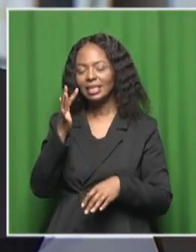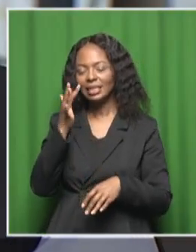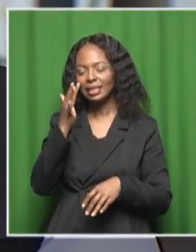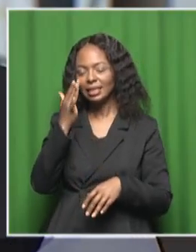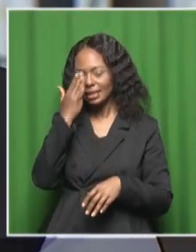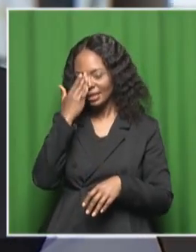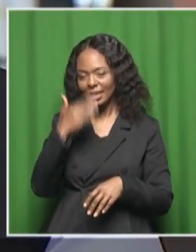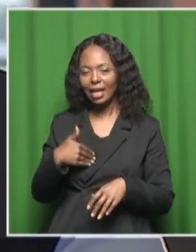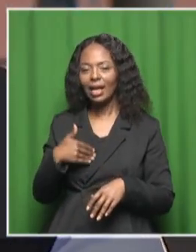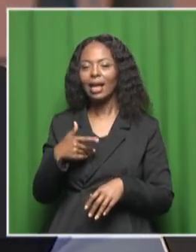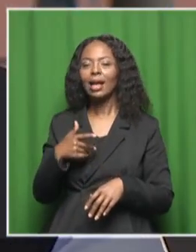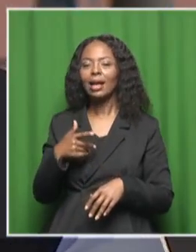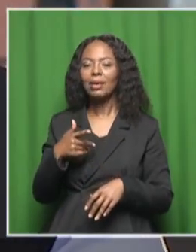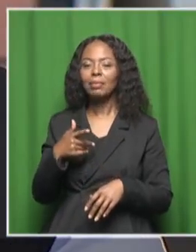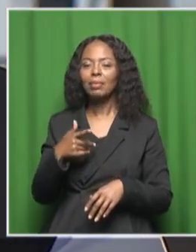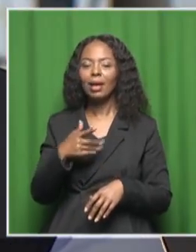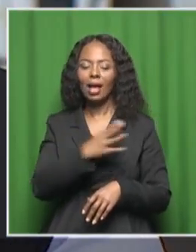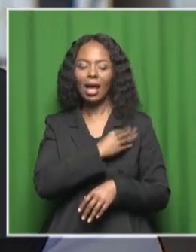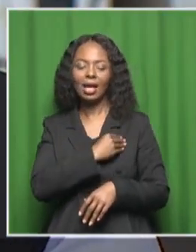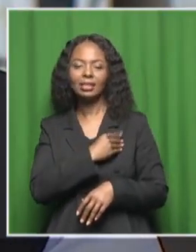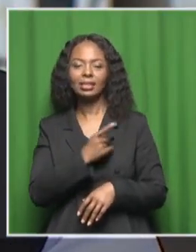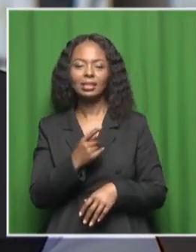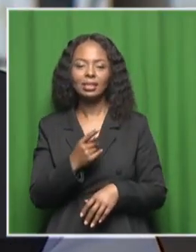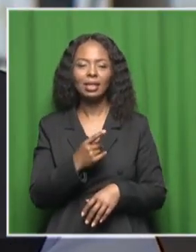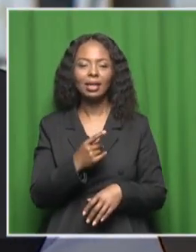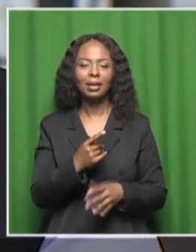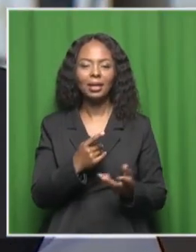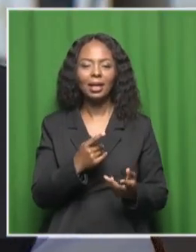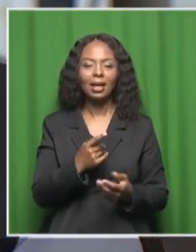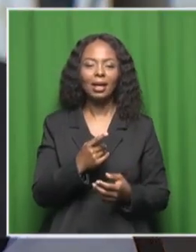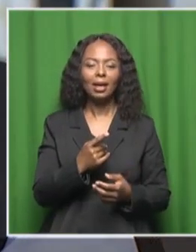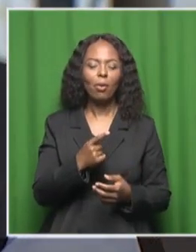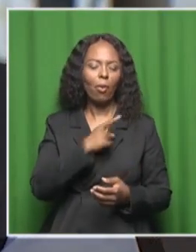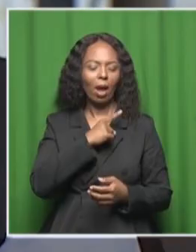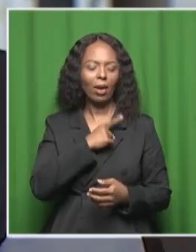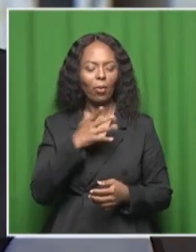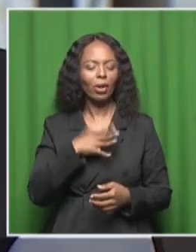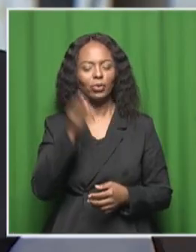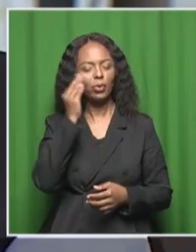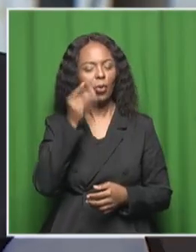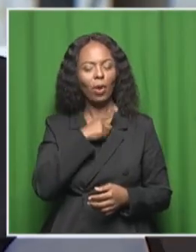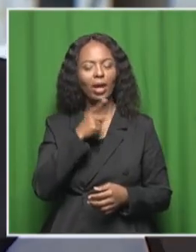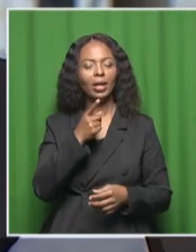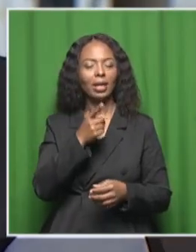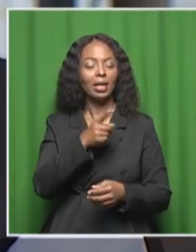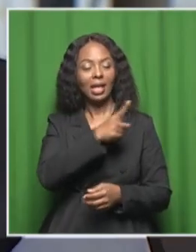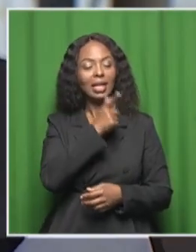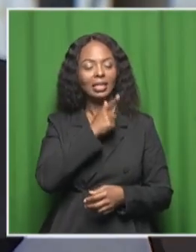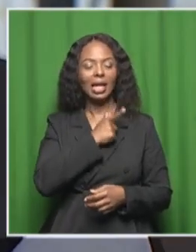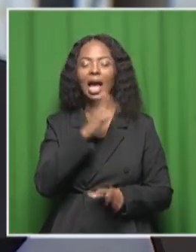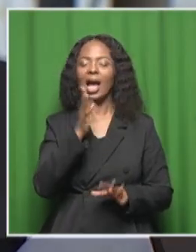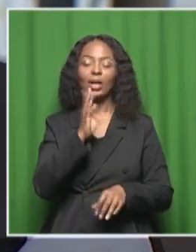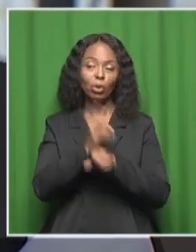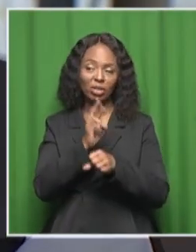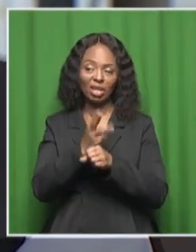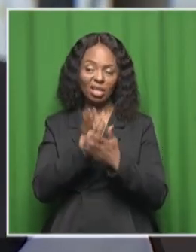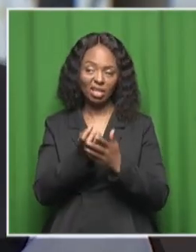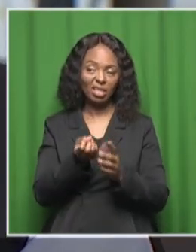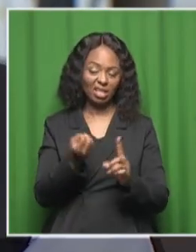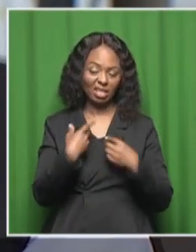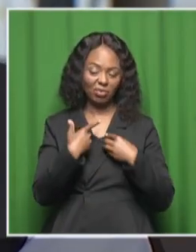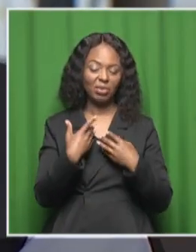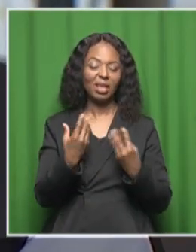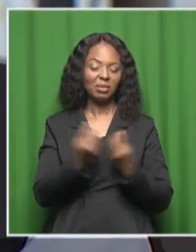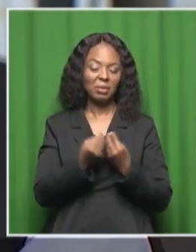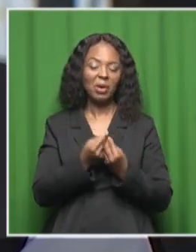why would you want to know the prescription? The doctors will give you wrong thing. I'm the pharmacist." So one time I went and then I was taking